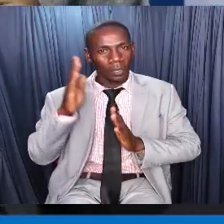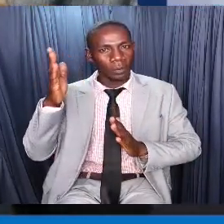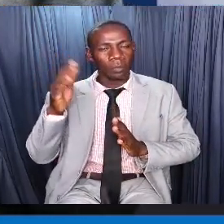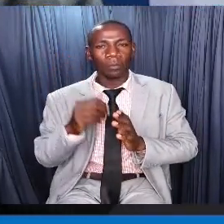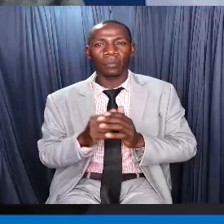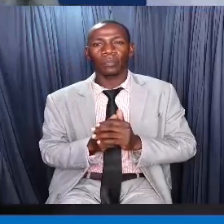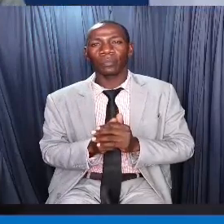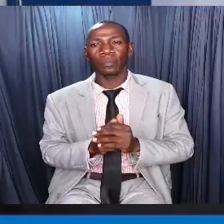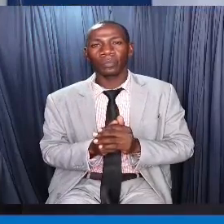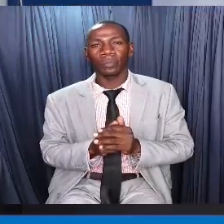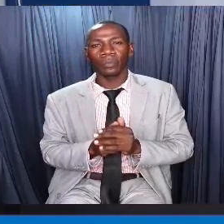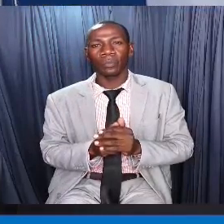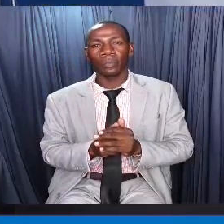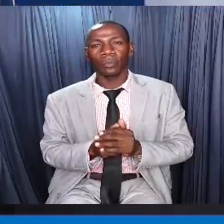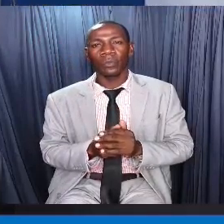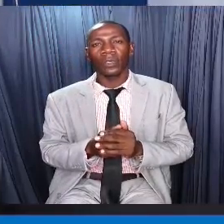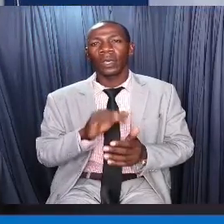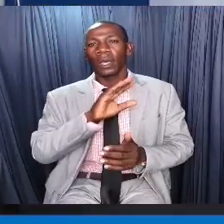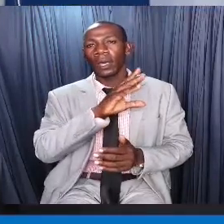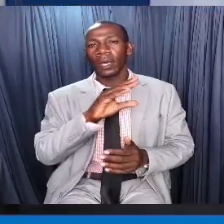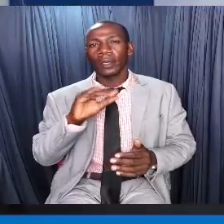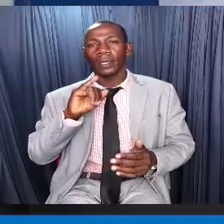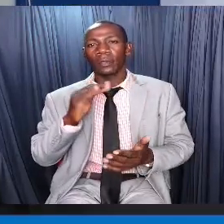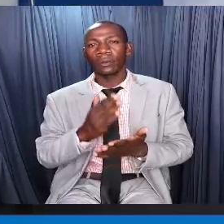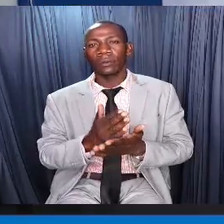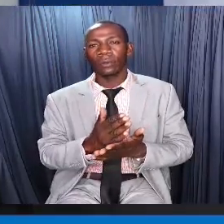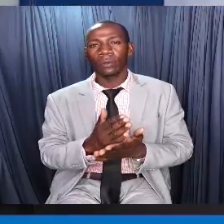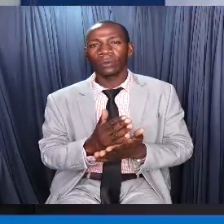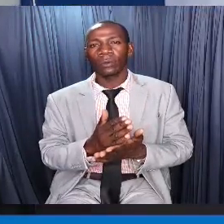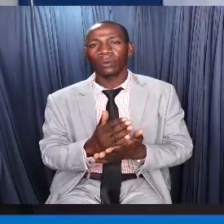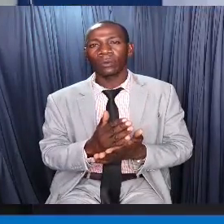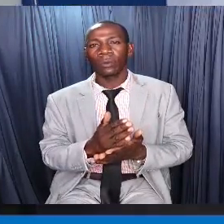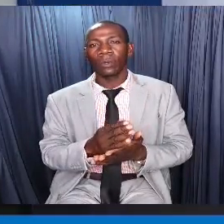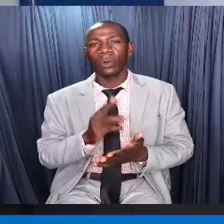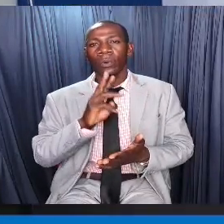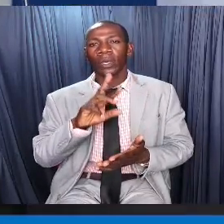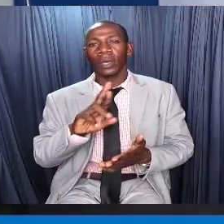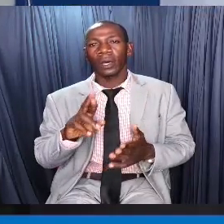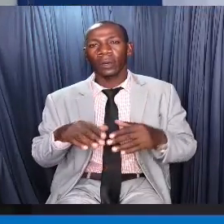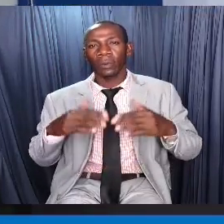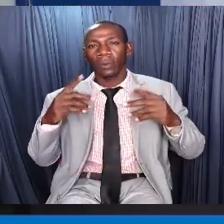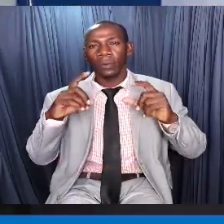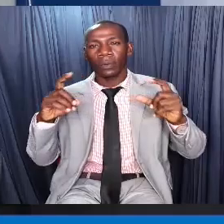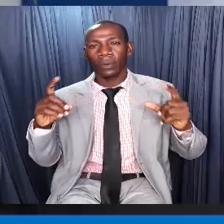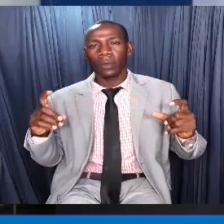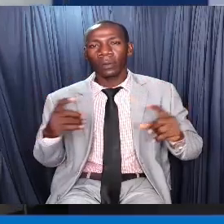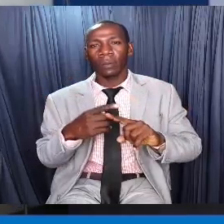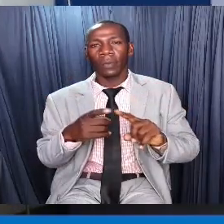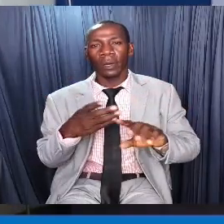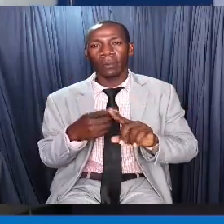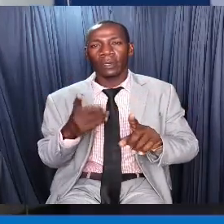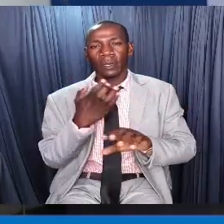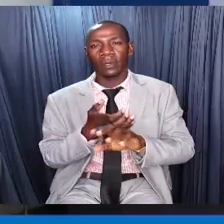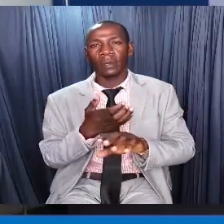from him. Na ni kweli kabisa. And it's very true. Sisi tu waovu, we are wicked, lakini ni vigumu, but